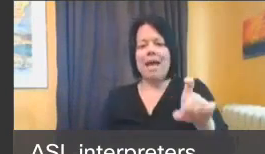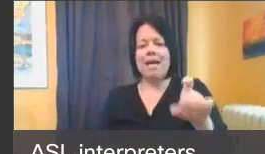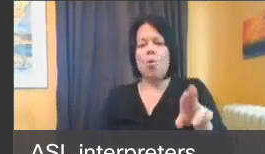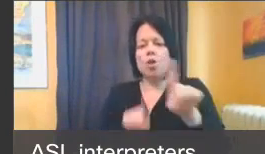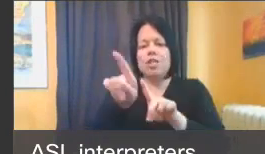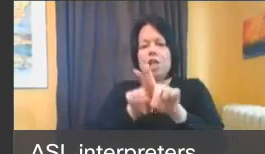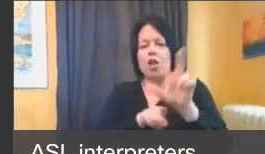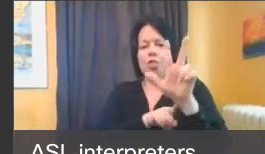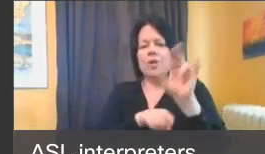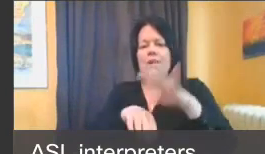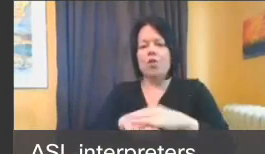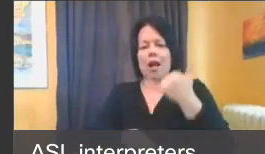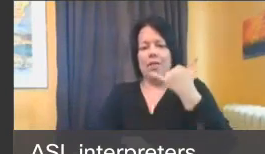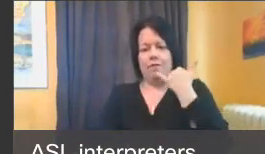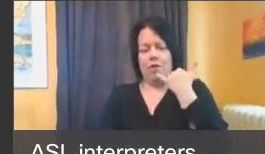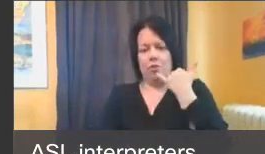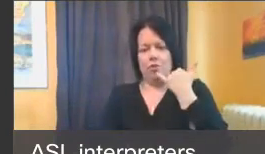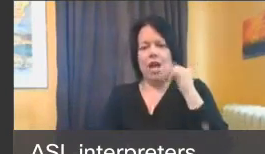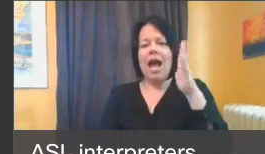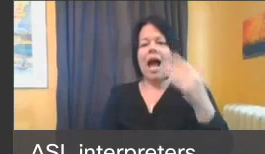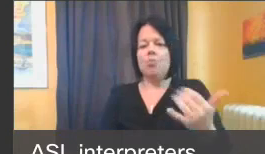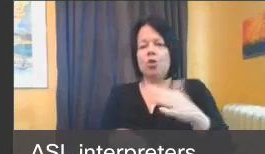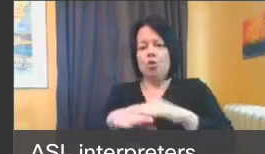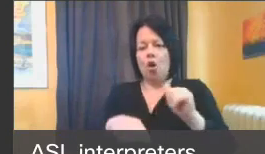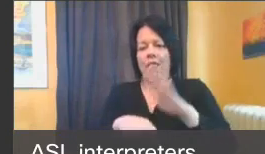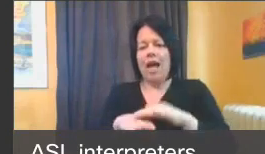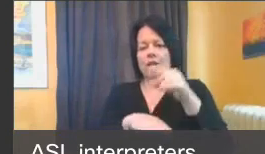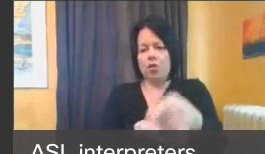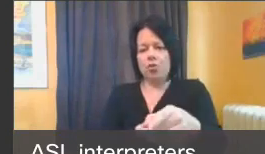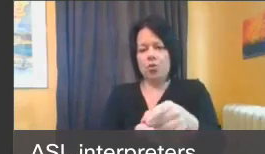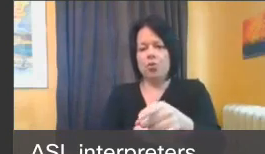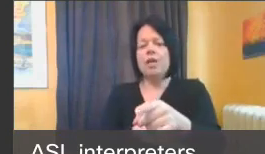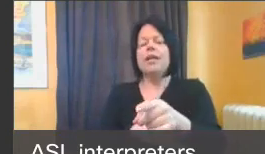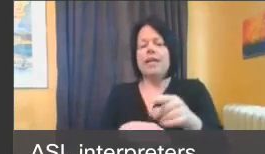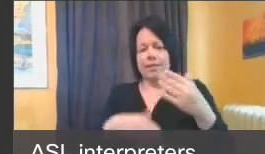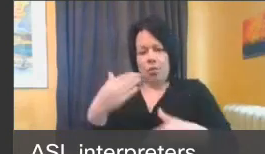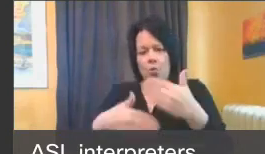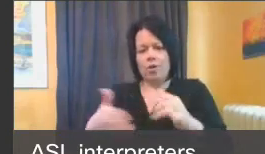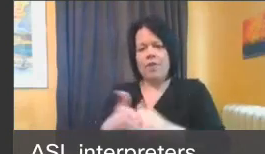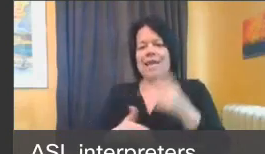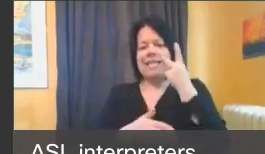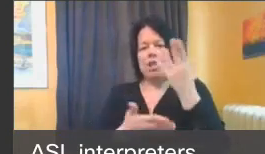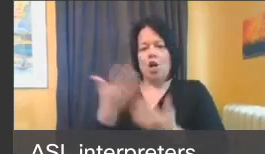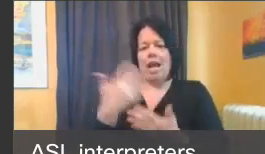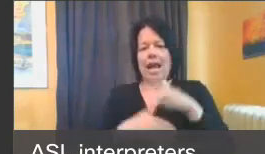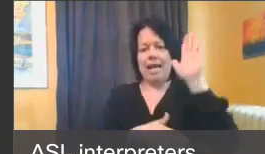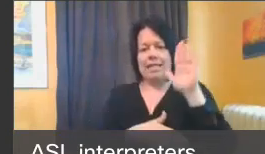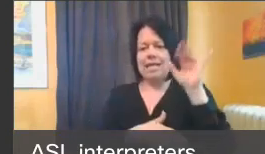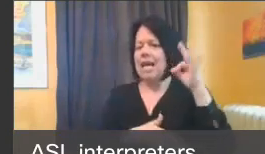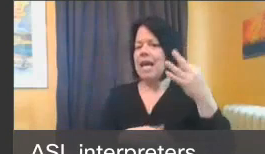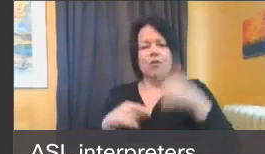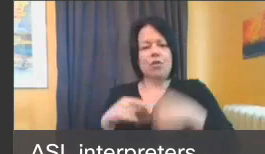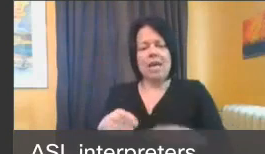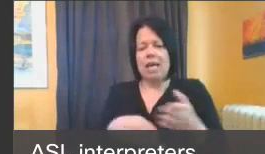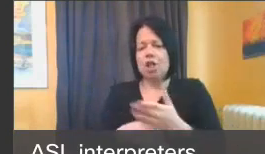if you have joined us by phone, and I will call on you within the order that I see your hands. If you are unable to share